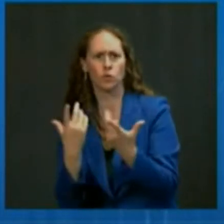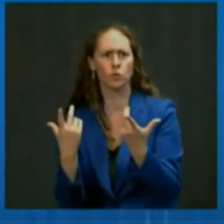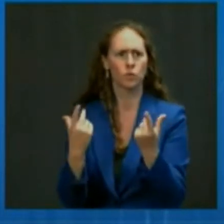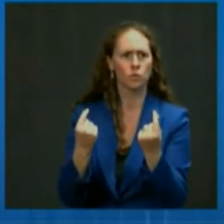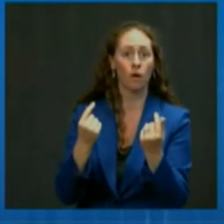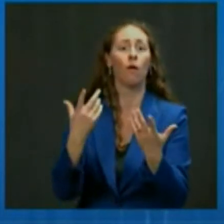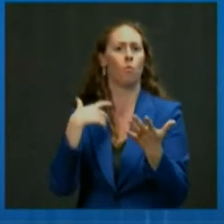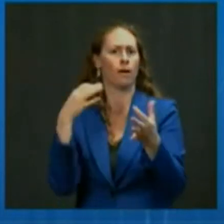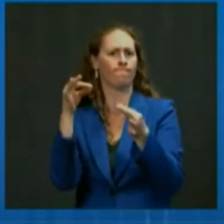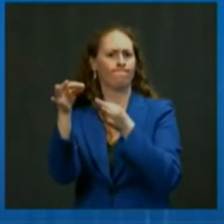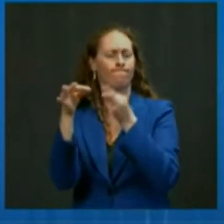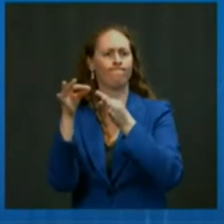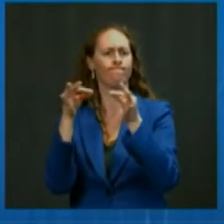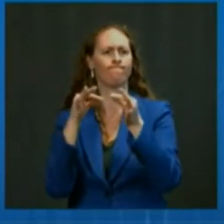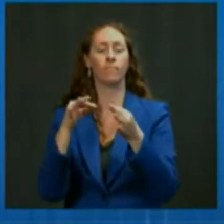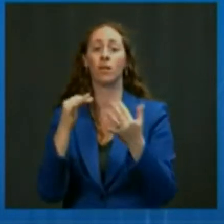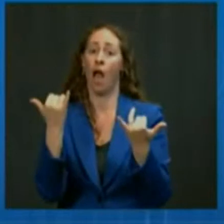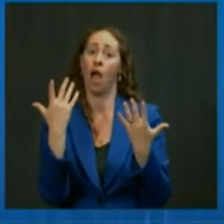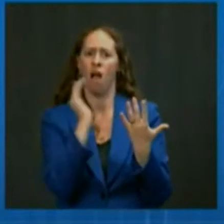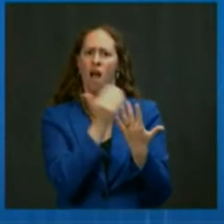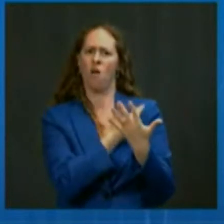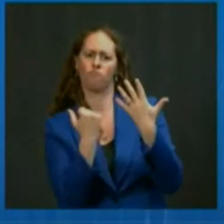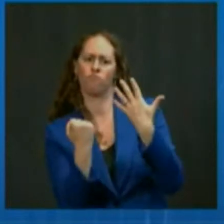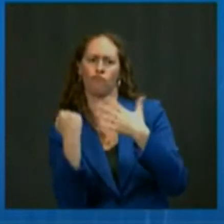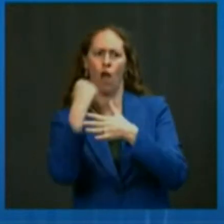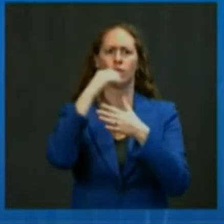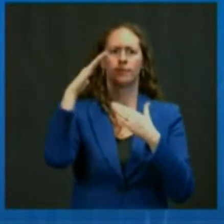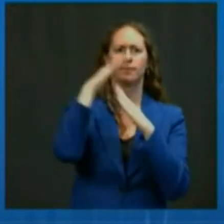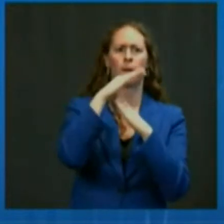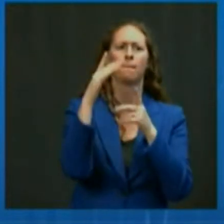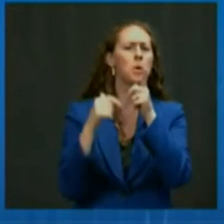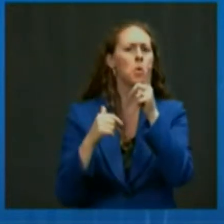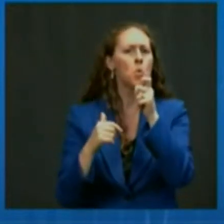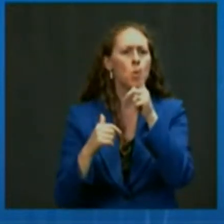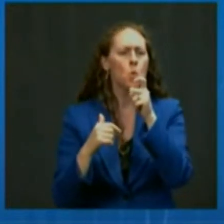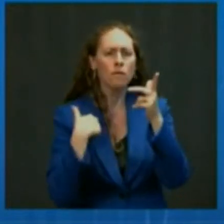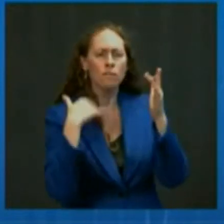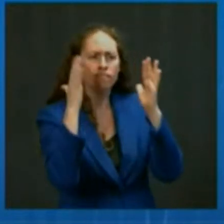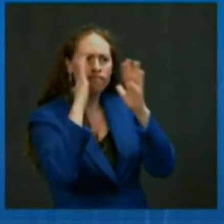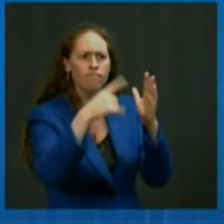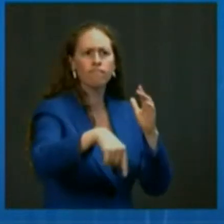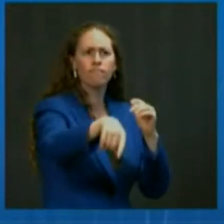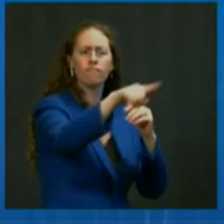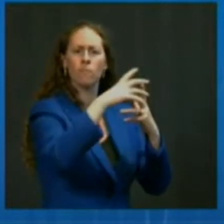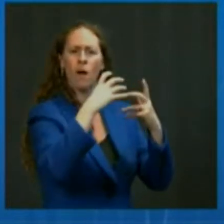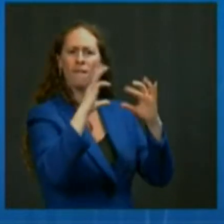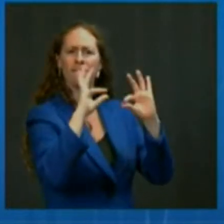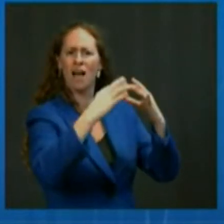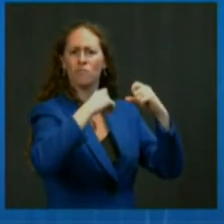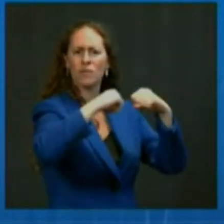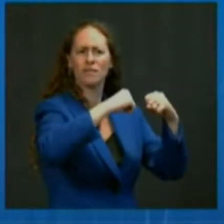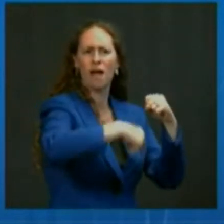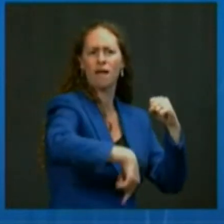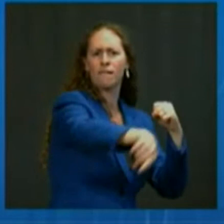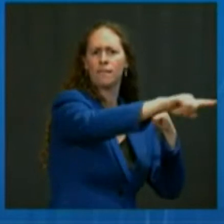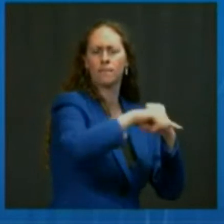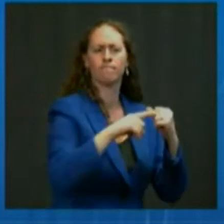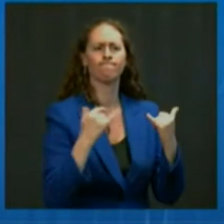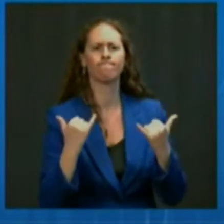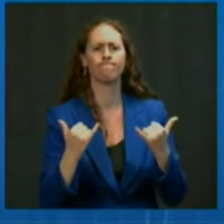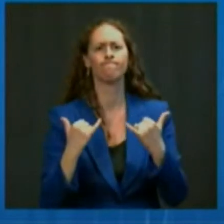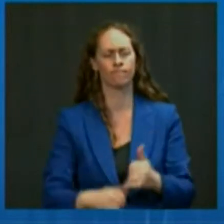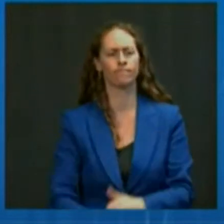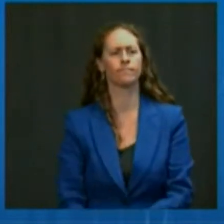priority has always been protecting people and their families with from COVID-19. And we have been fortunate to have